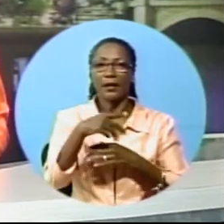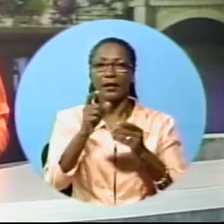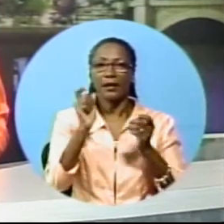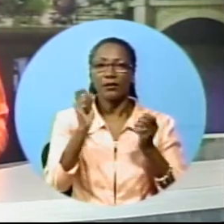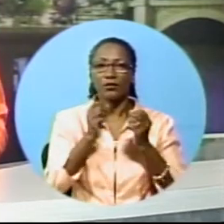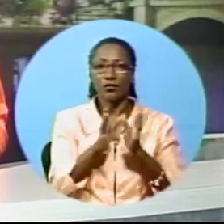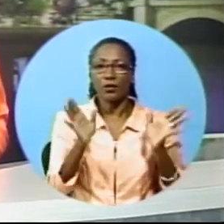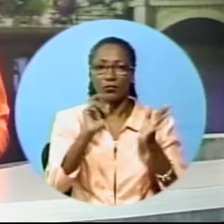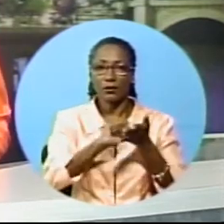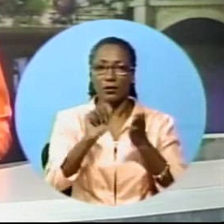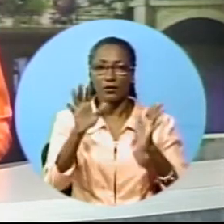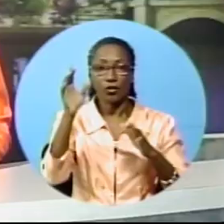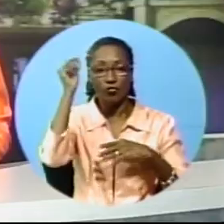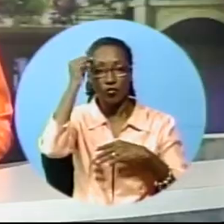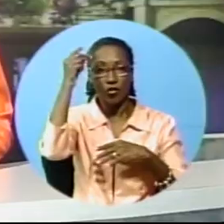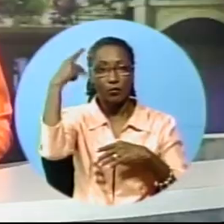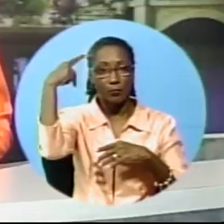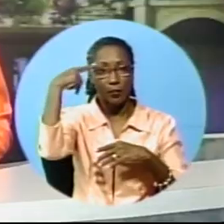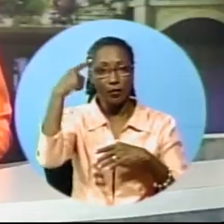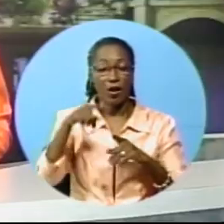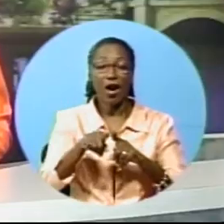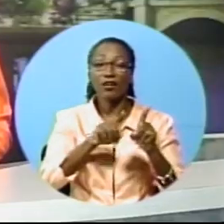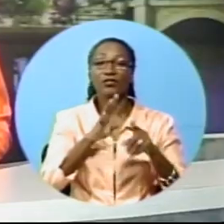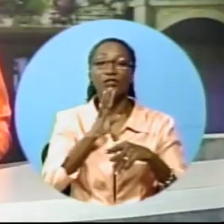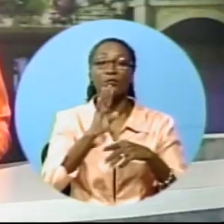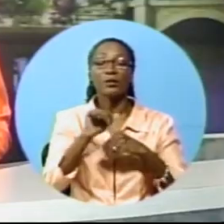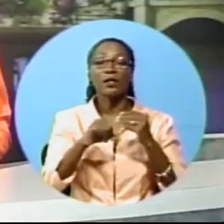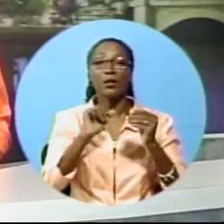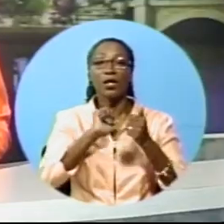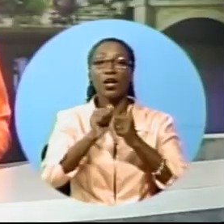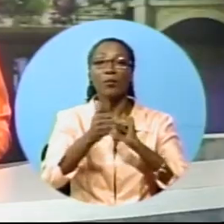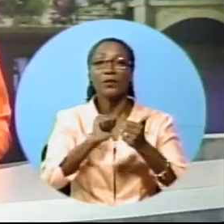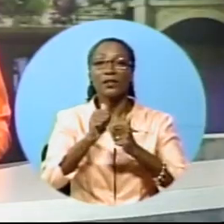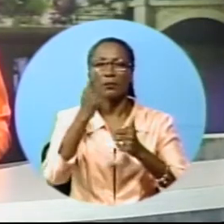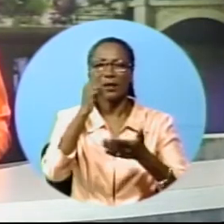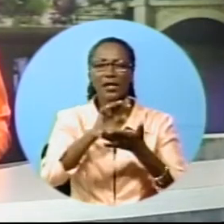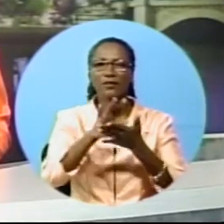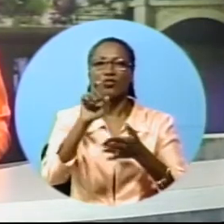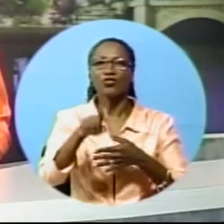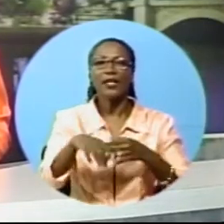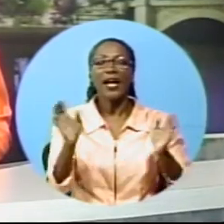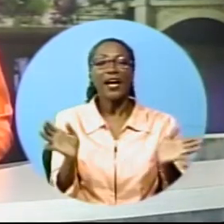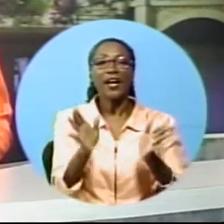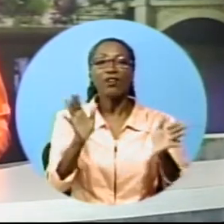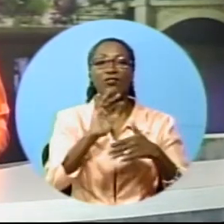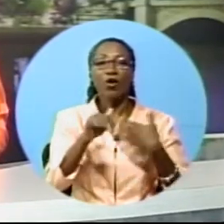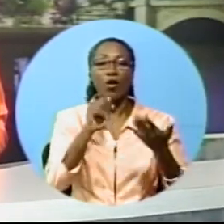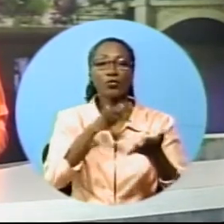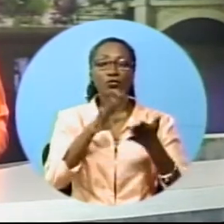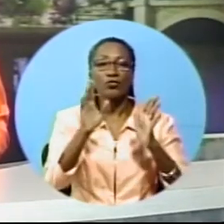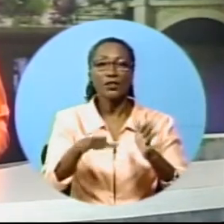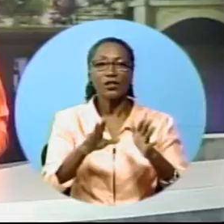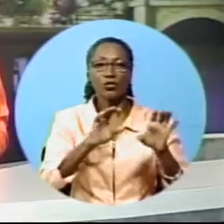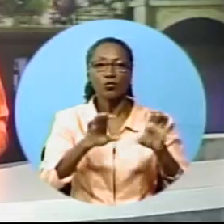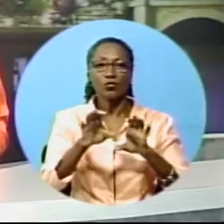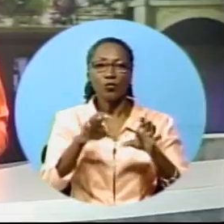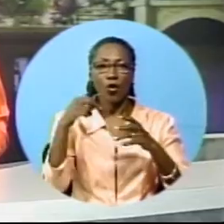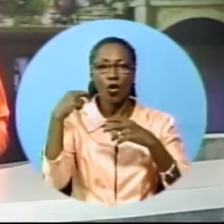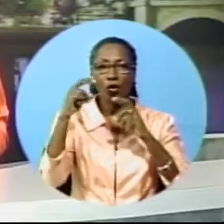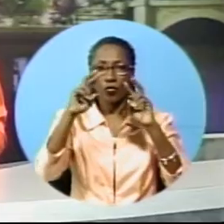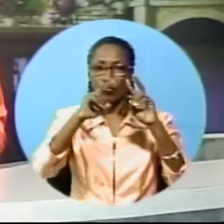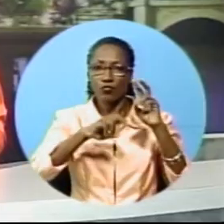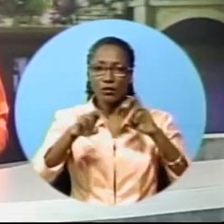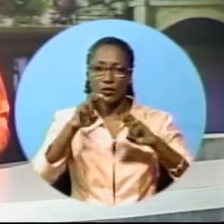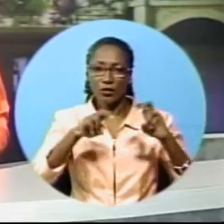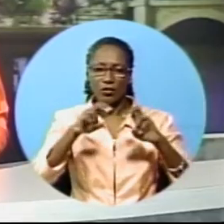Pilgrim, also speaking about the competition, believes it should encourage students of all ages in Barbados to conduct research on what motivated